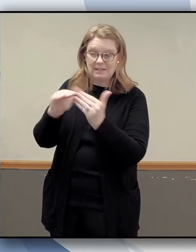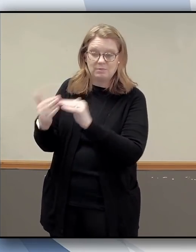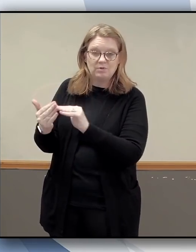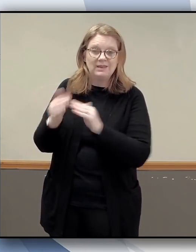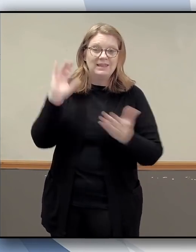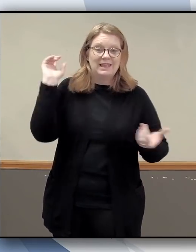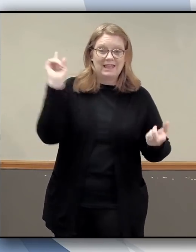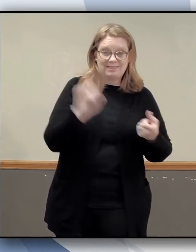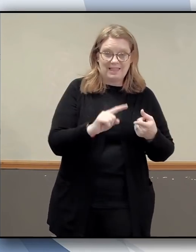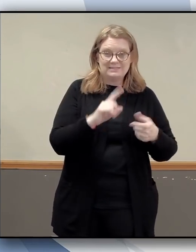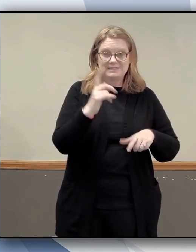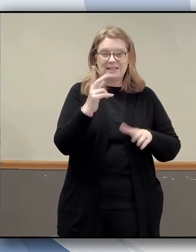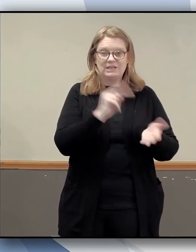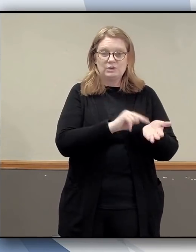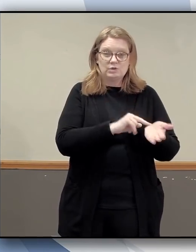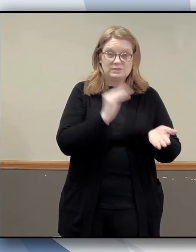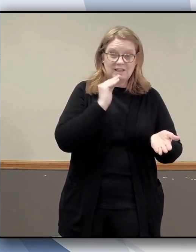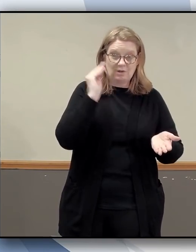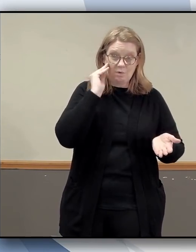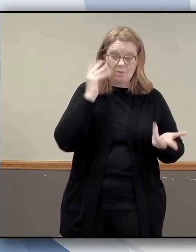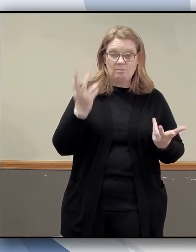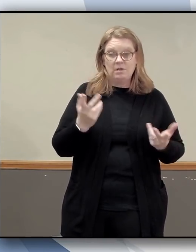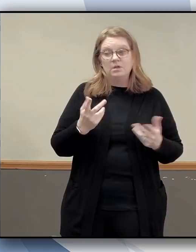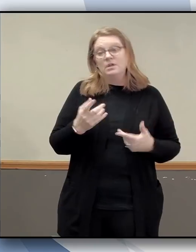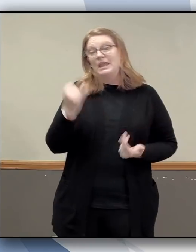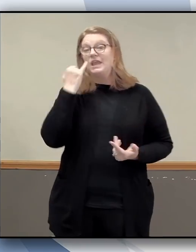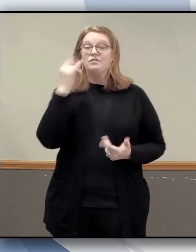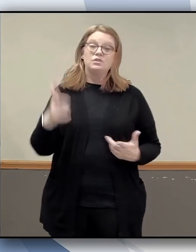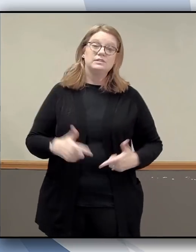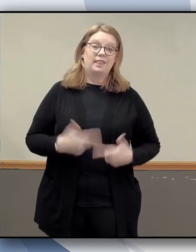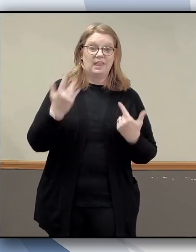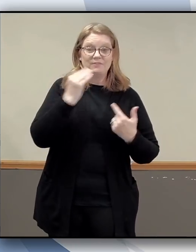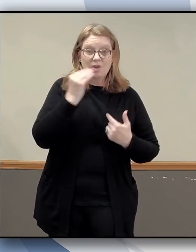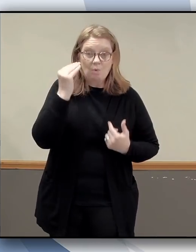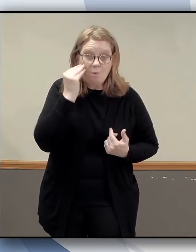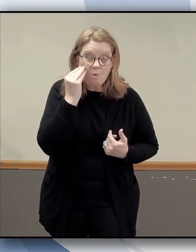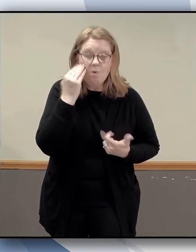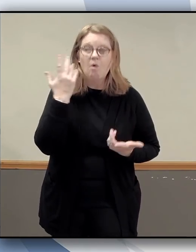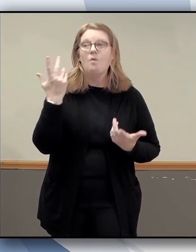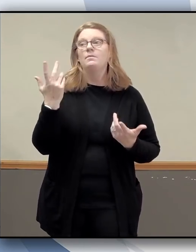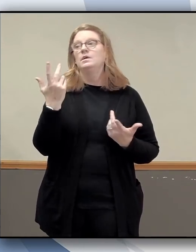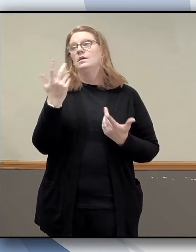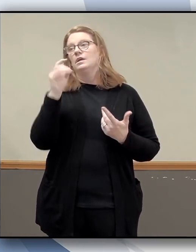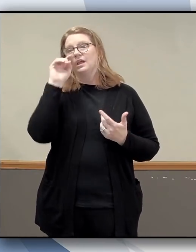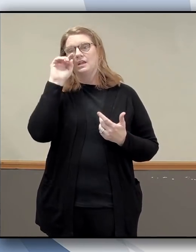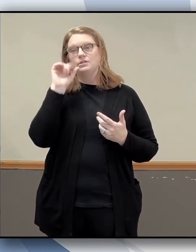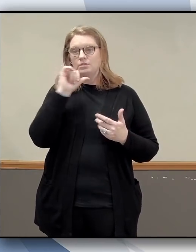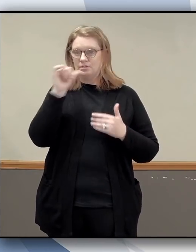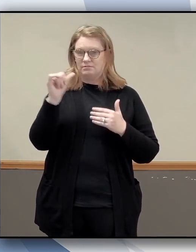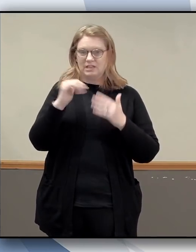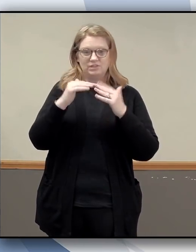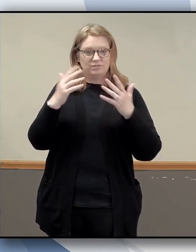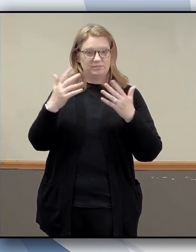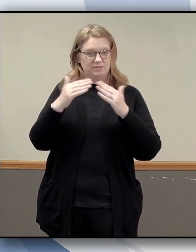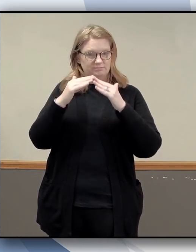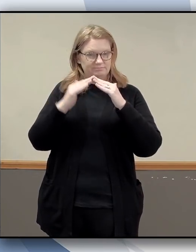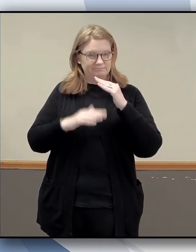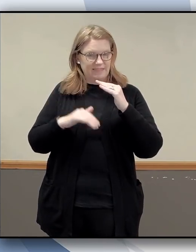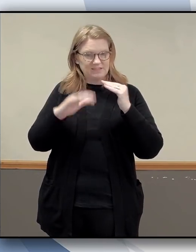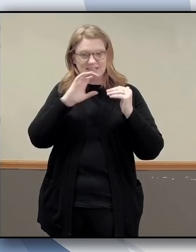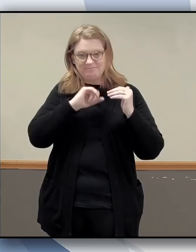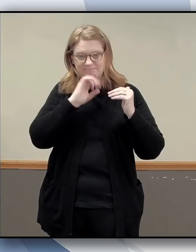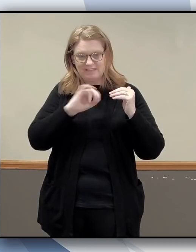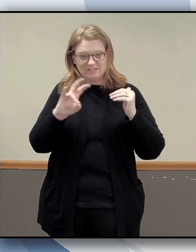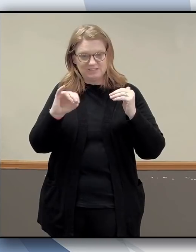So just because you're not in a long-term care facility and just because you're not over the age of 70 does not mean that you are not susceptible